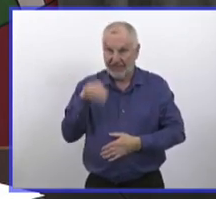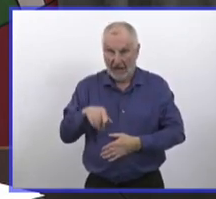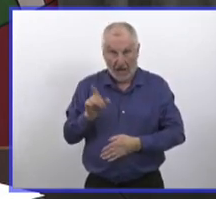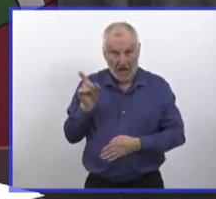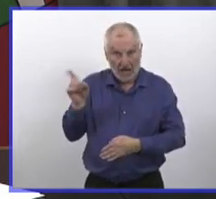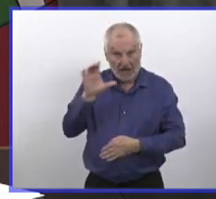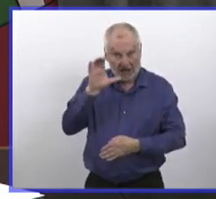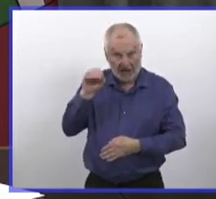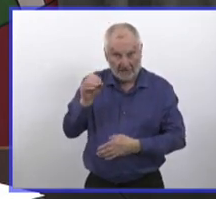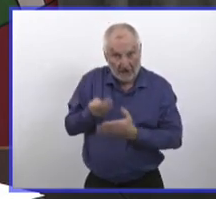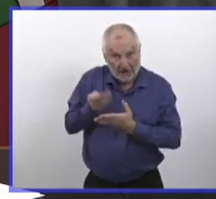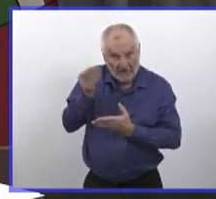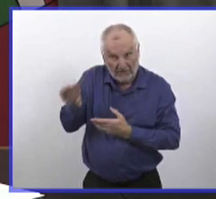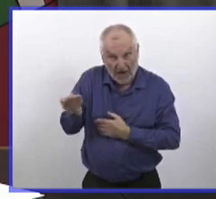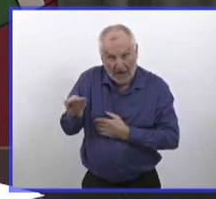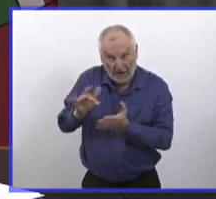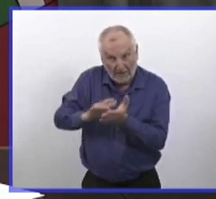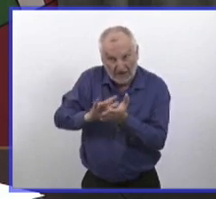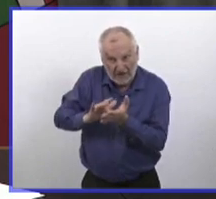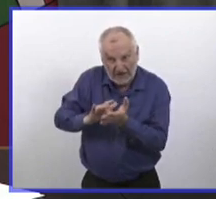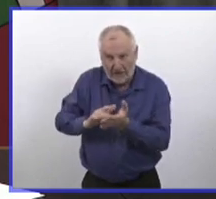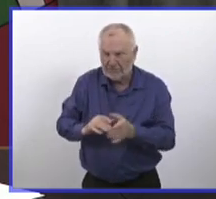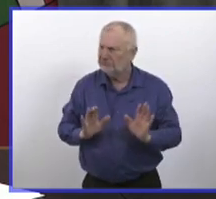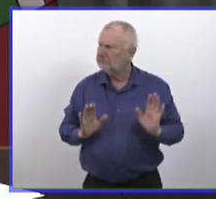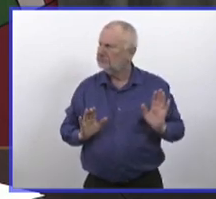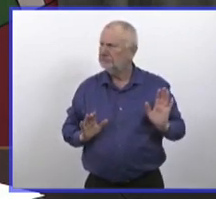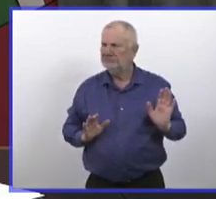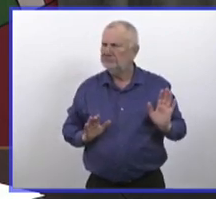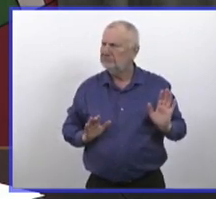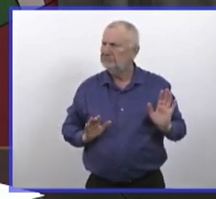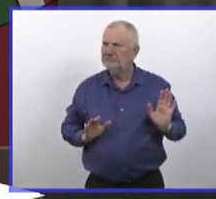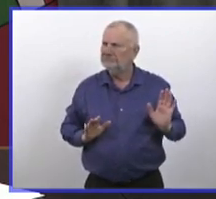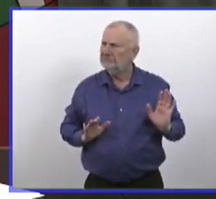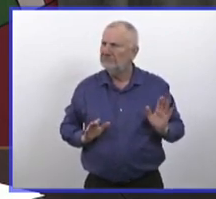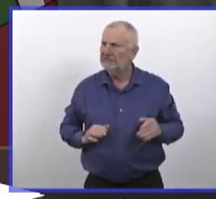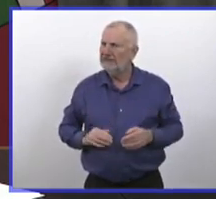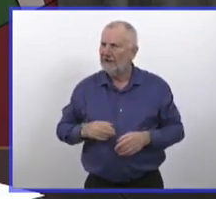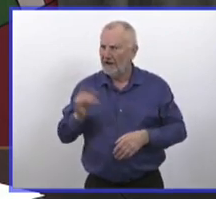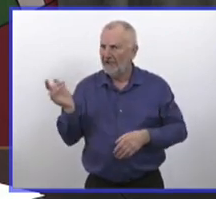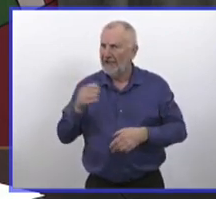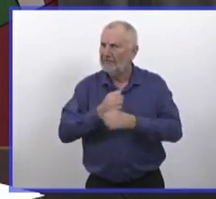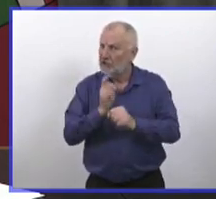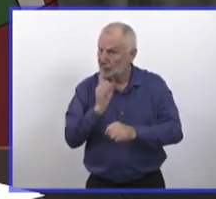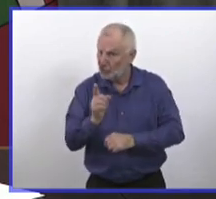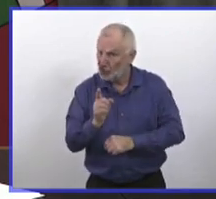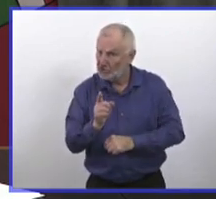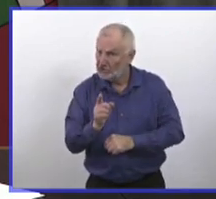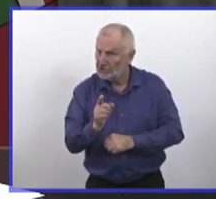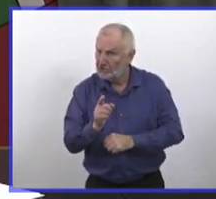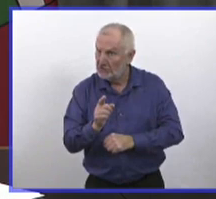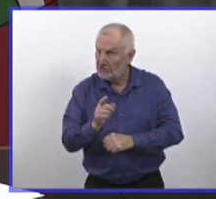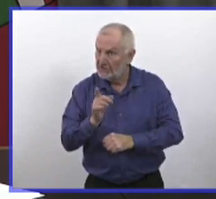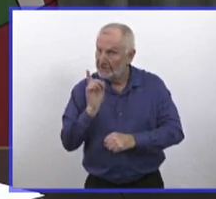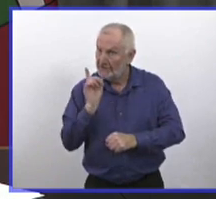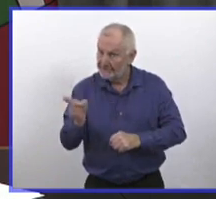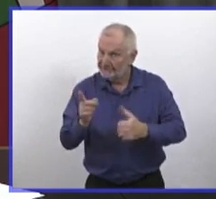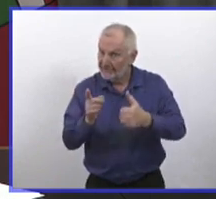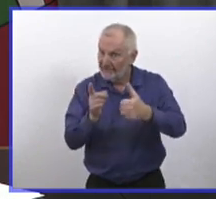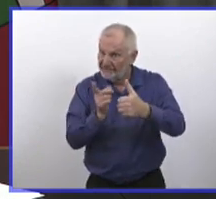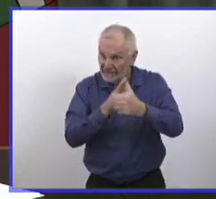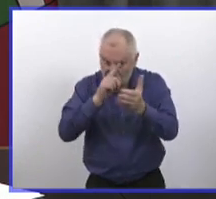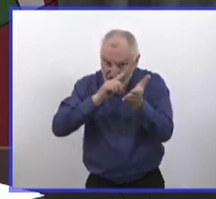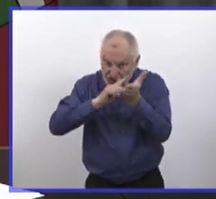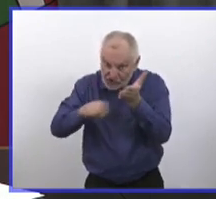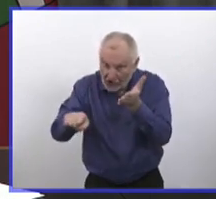I do want to ensure that whatever they're doing, that they are putting every effort into making sure